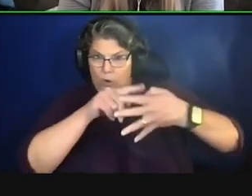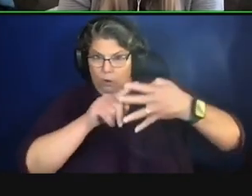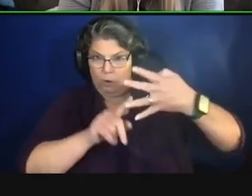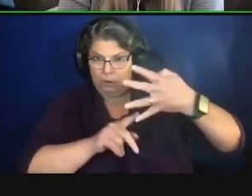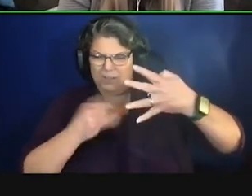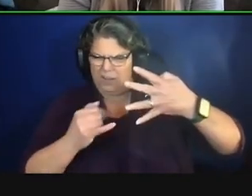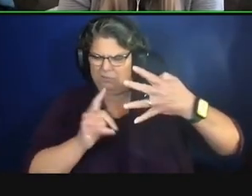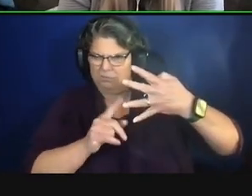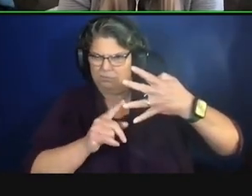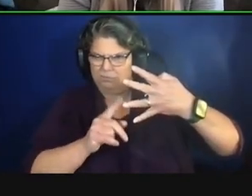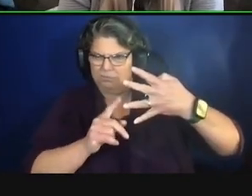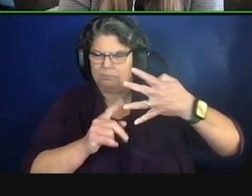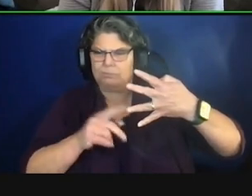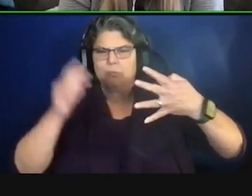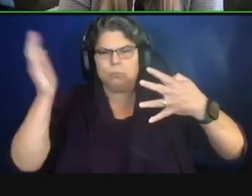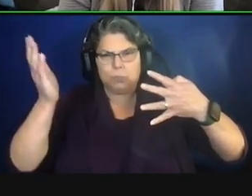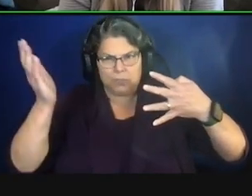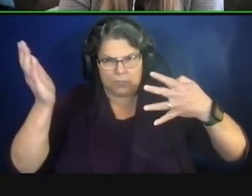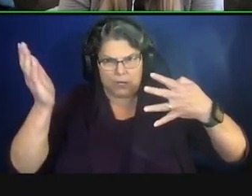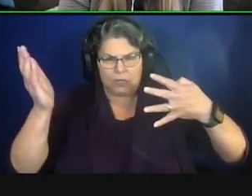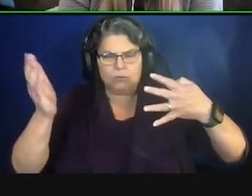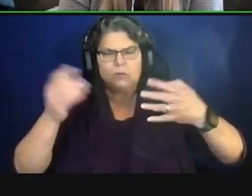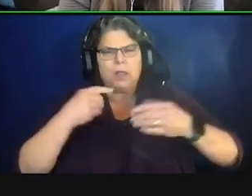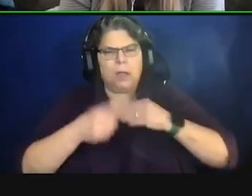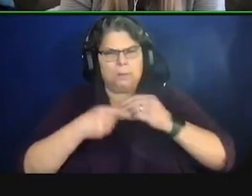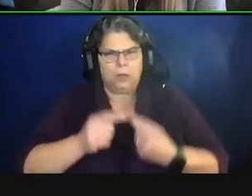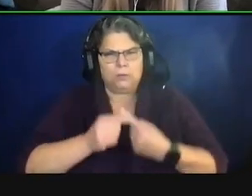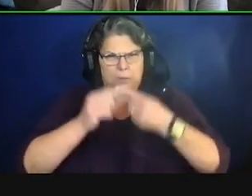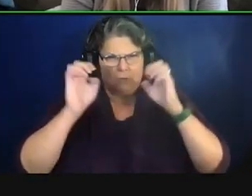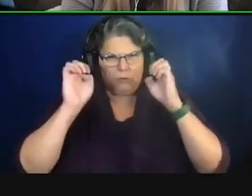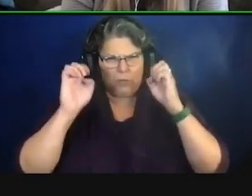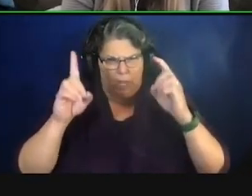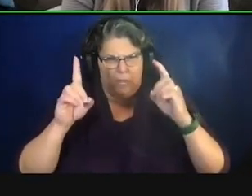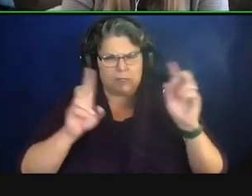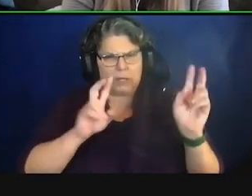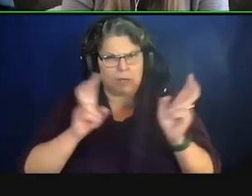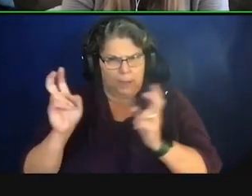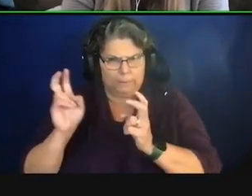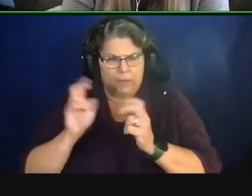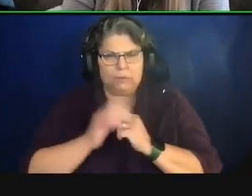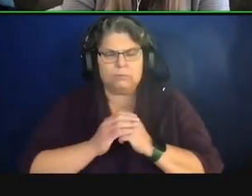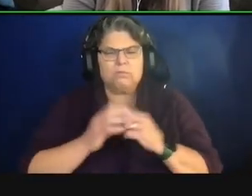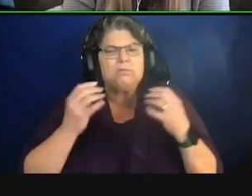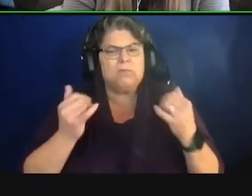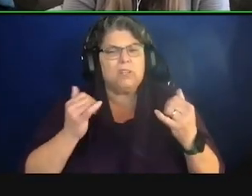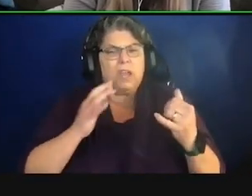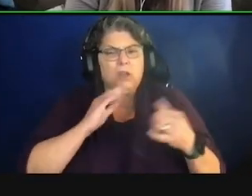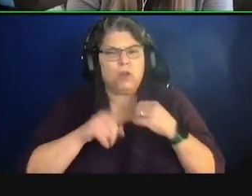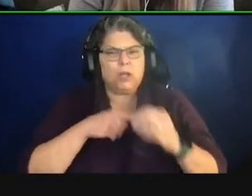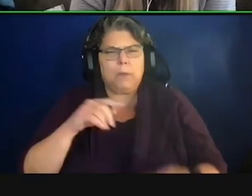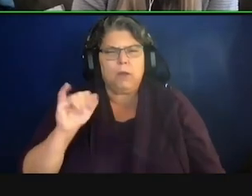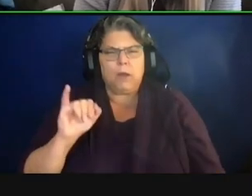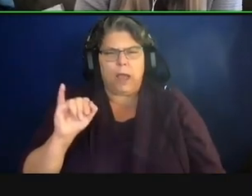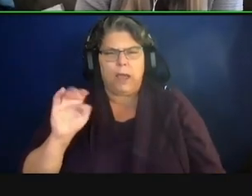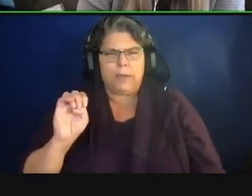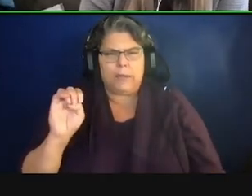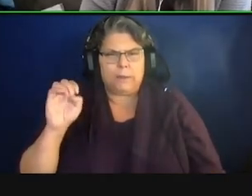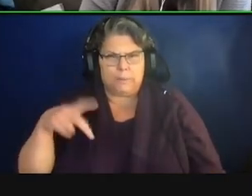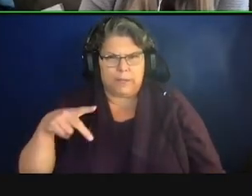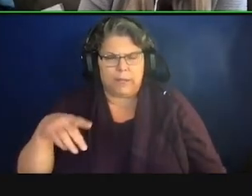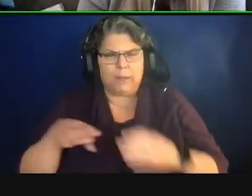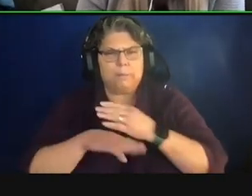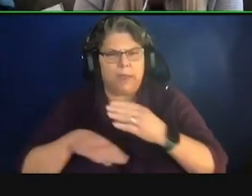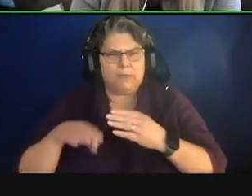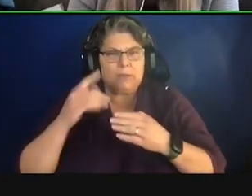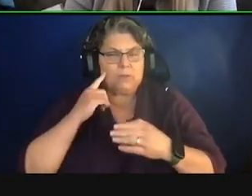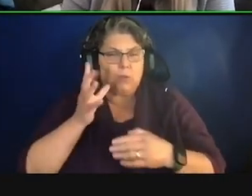of presentations on special education topics. And today is IEP basics for parents of deaf children